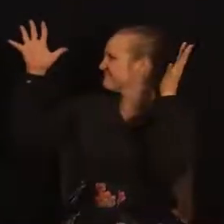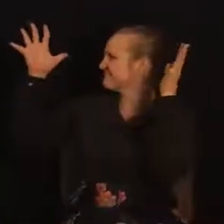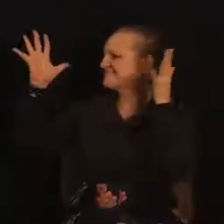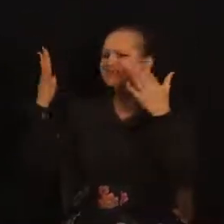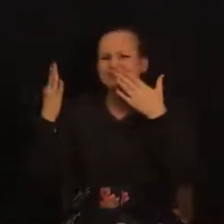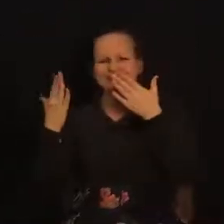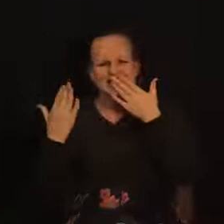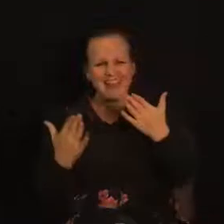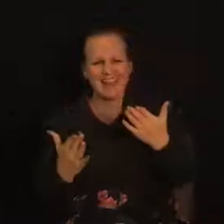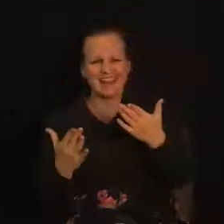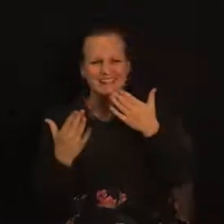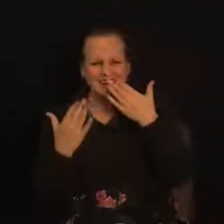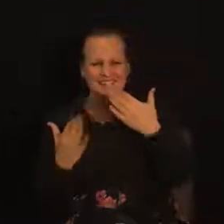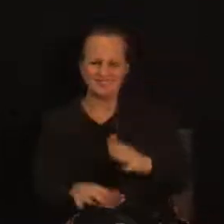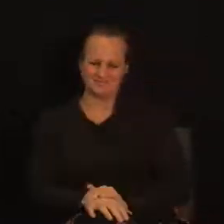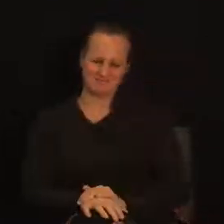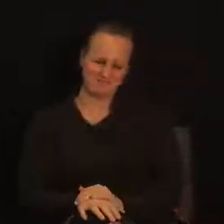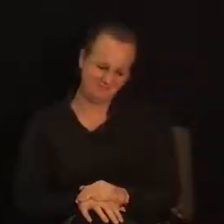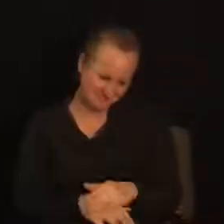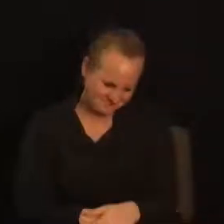Thank you.